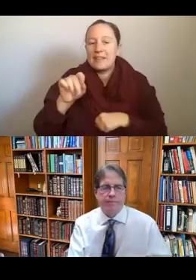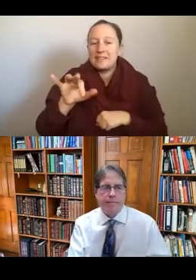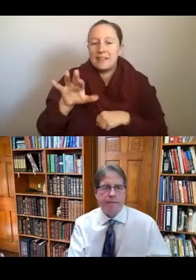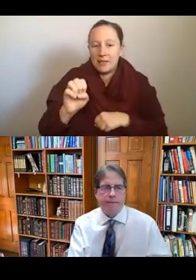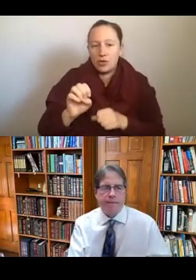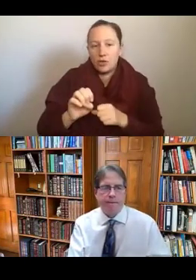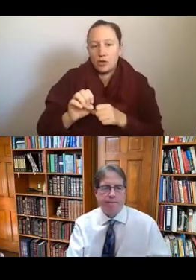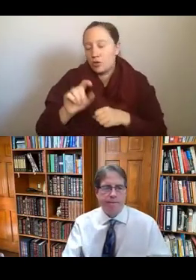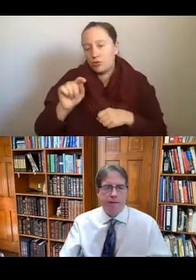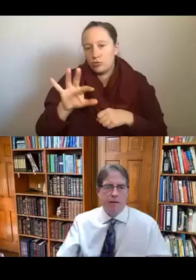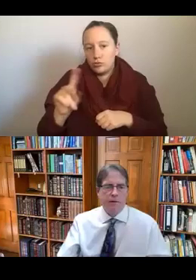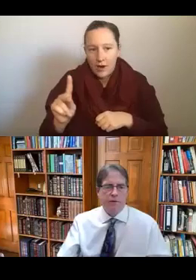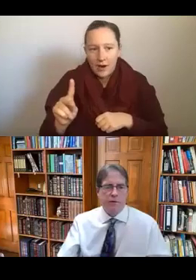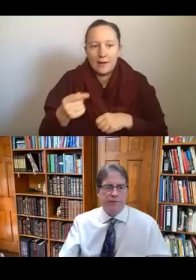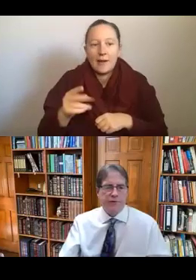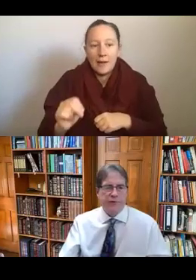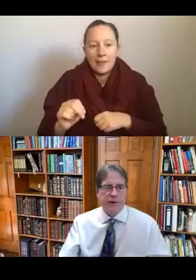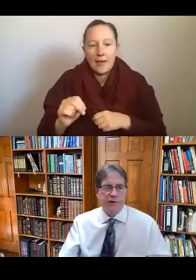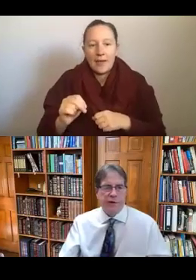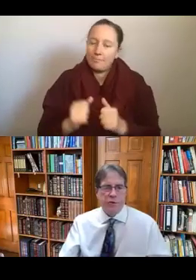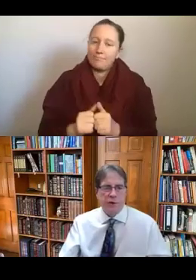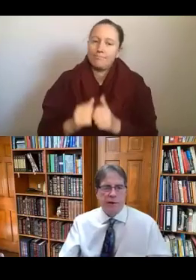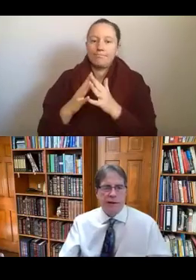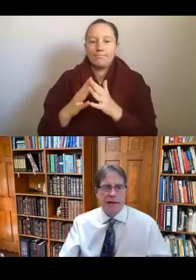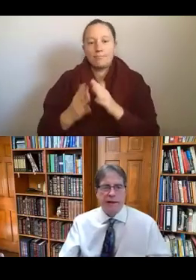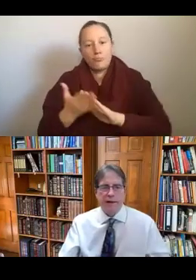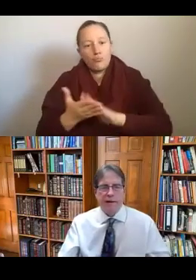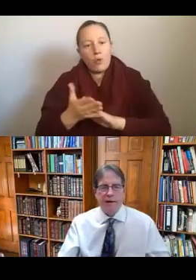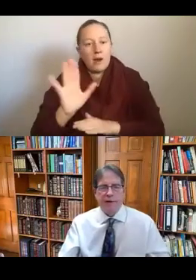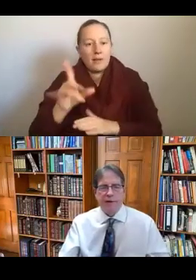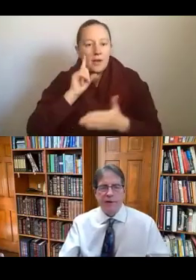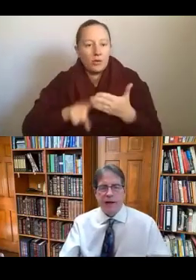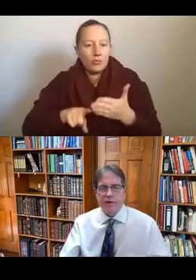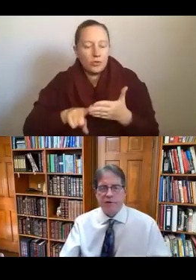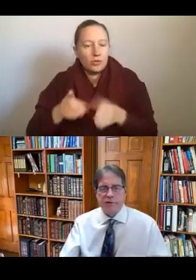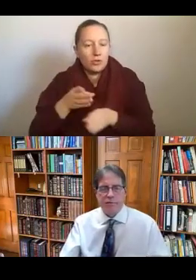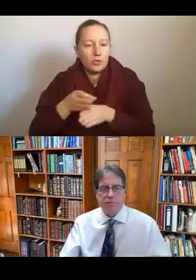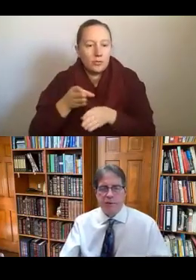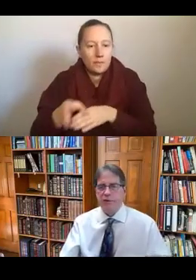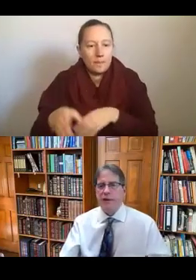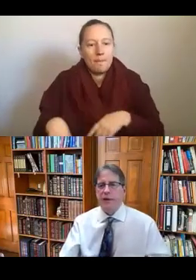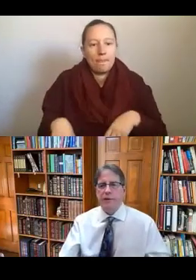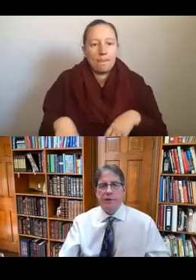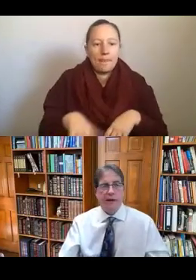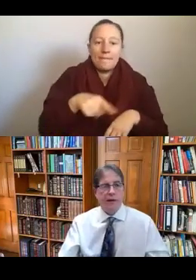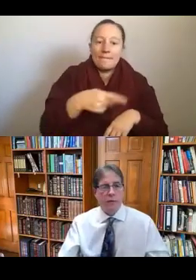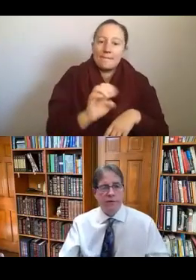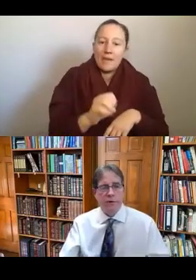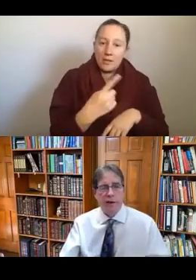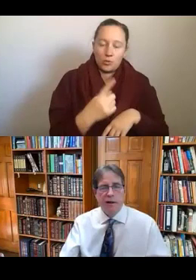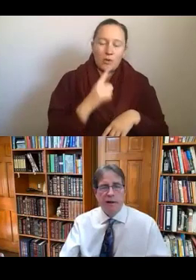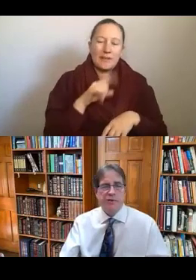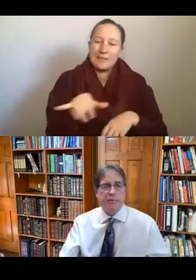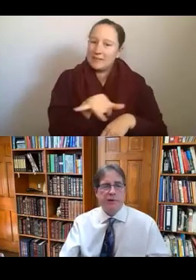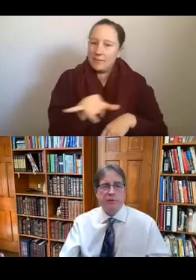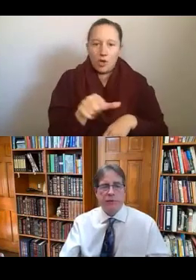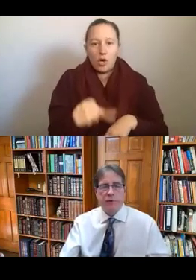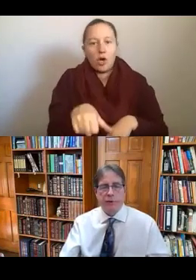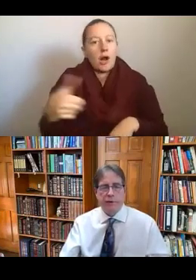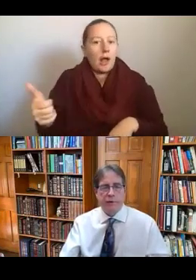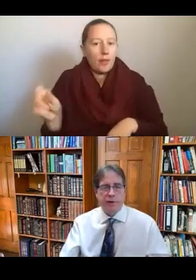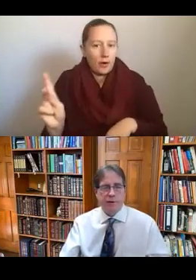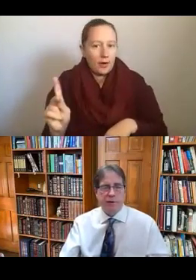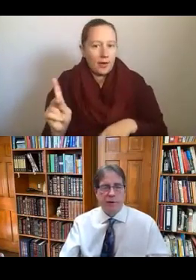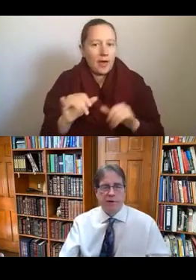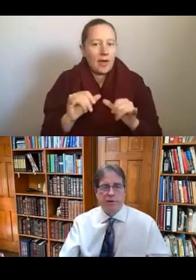career. For the first phase, phase 1, the K99 phase acts much like other K awards, except it's